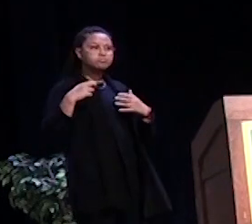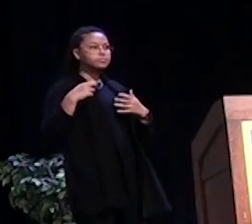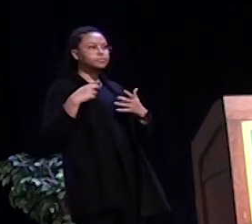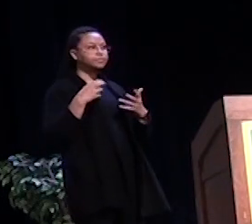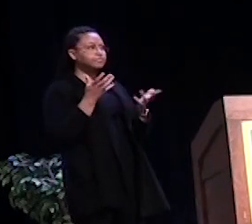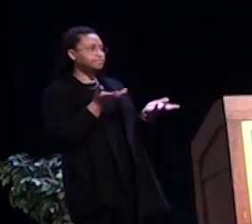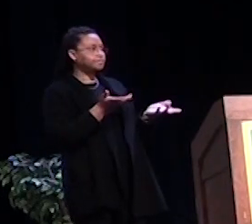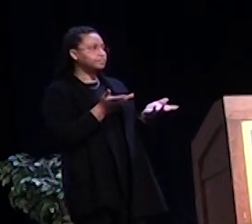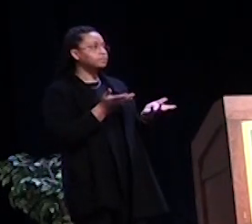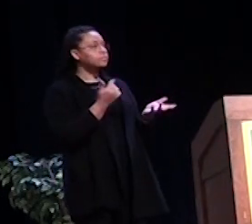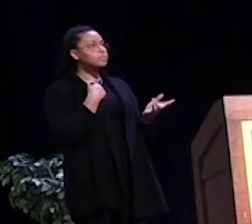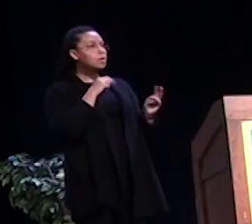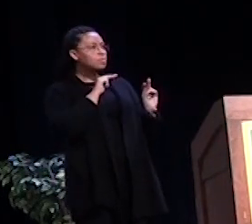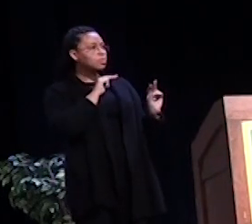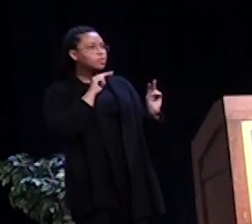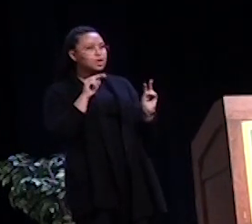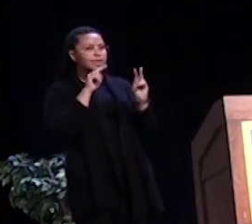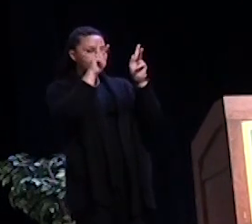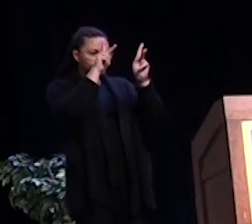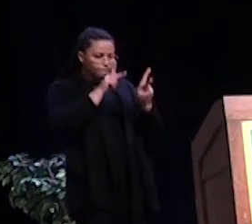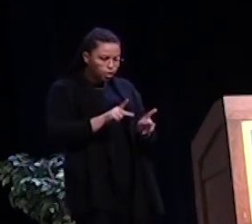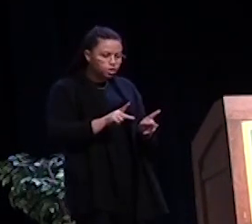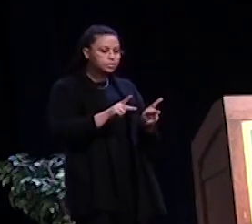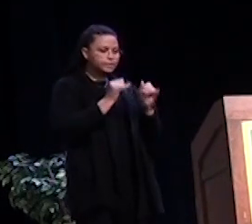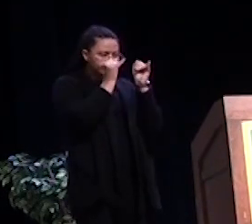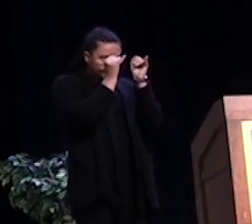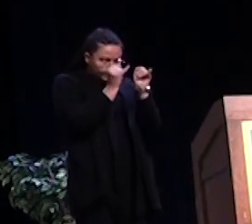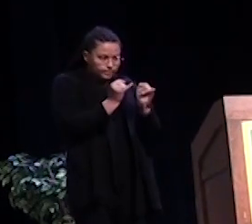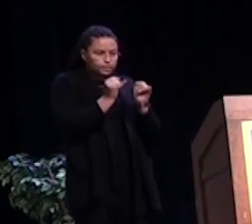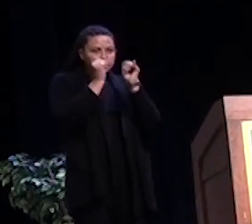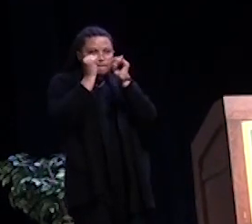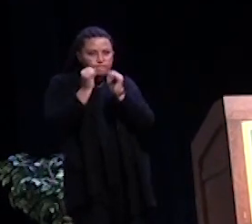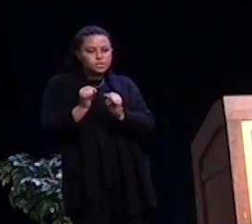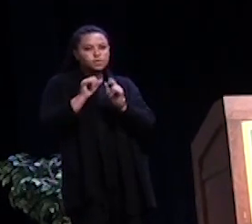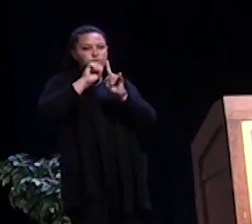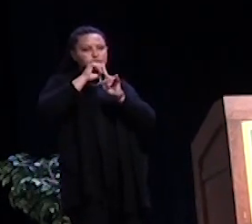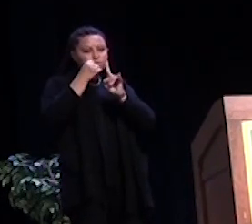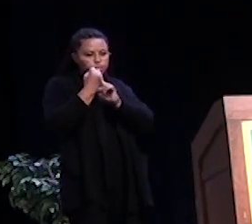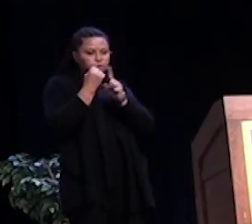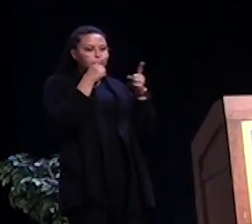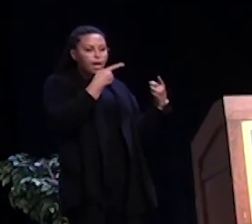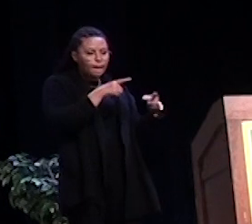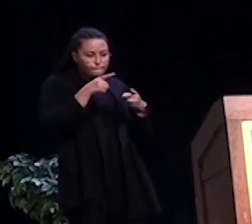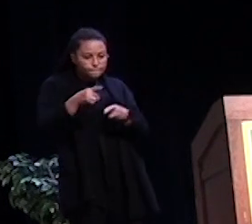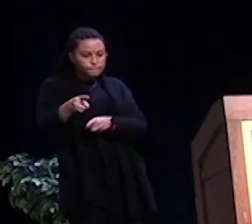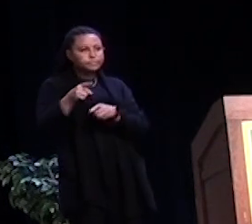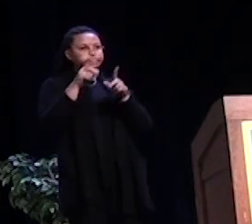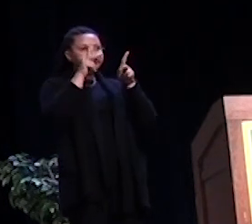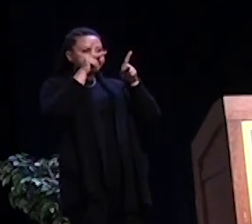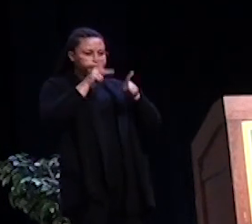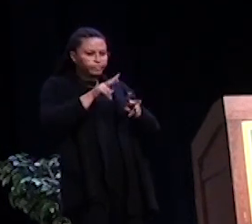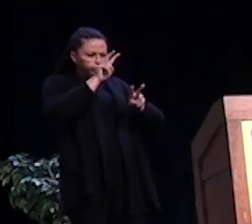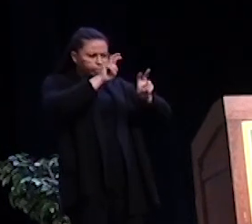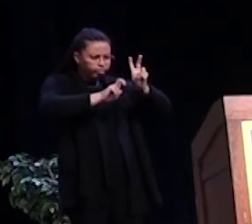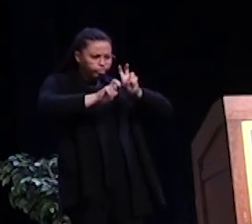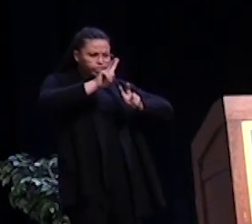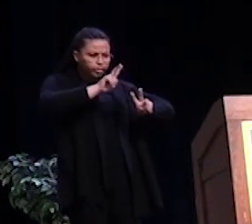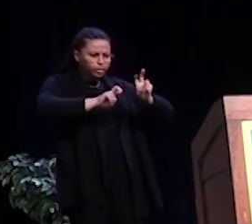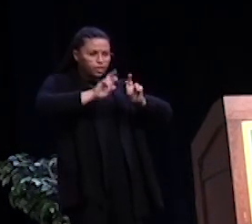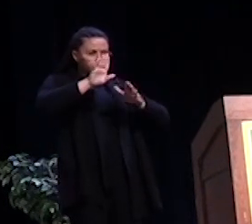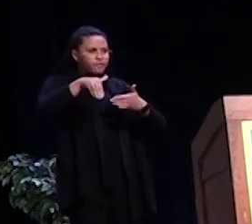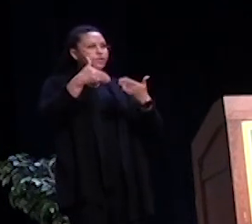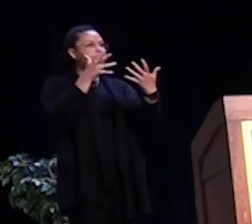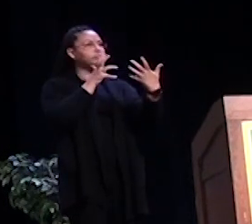it's really looking at the person in each specific circumstance and situation, analyzing and offering the